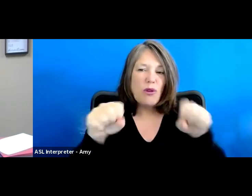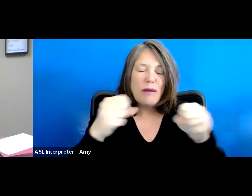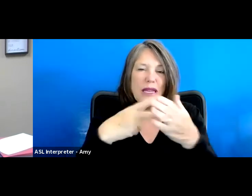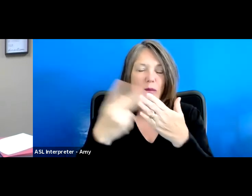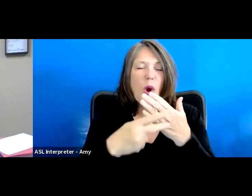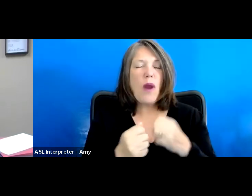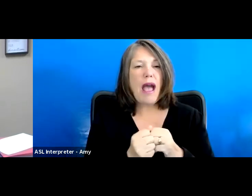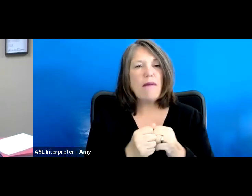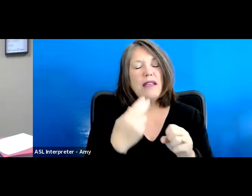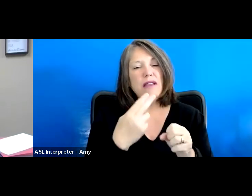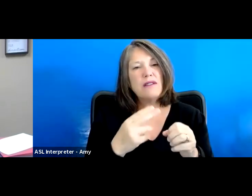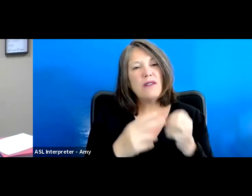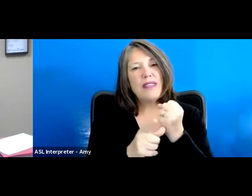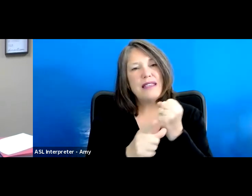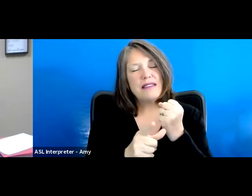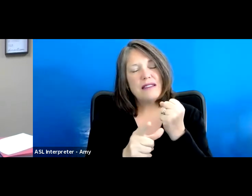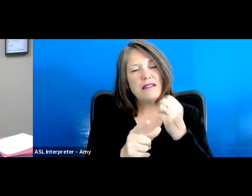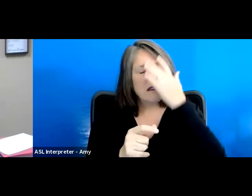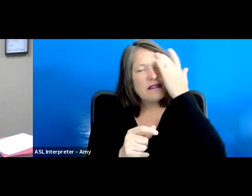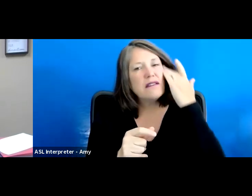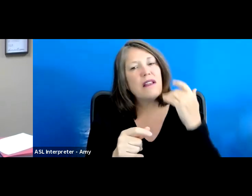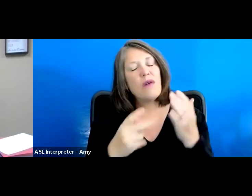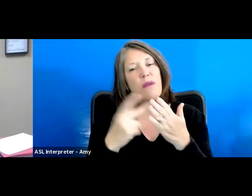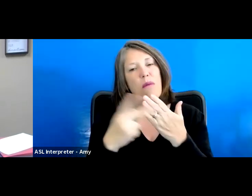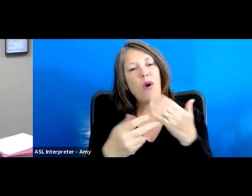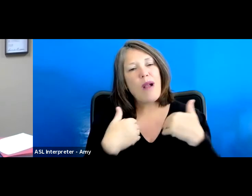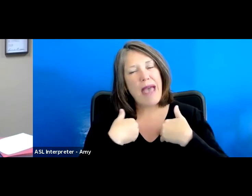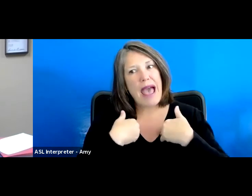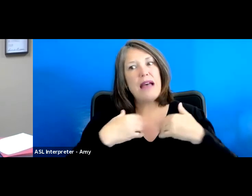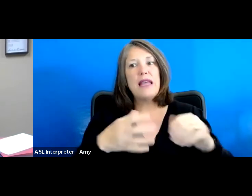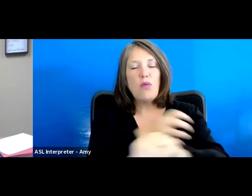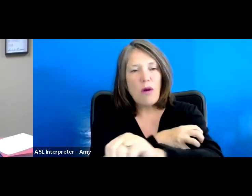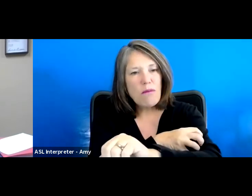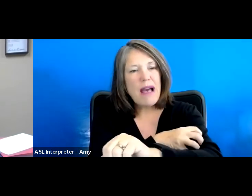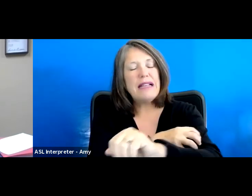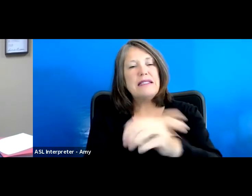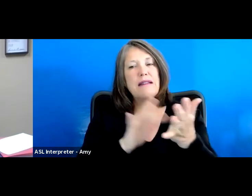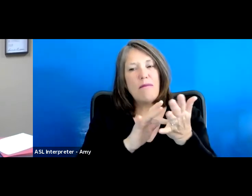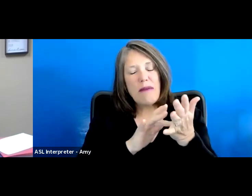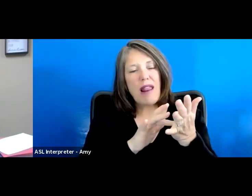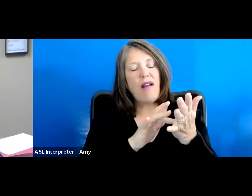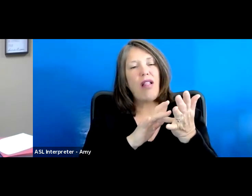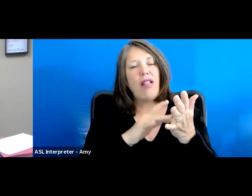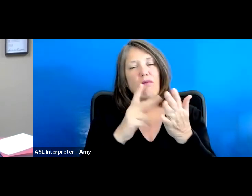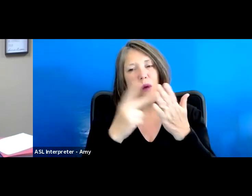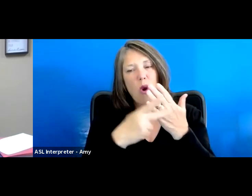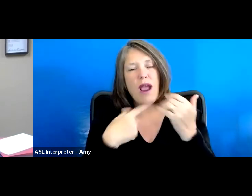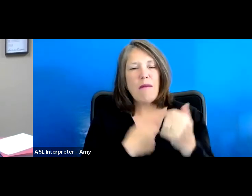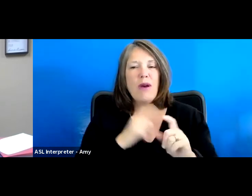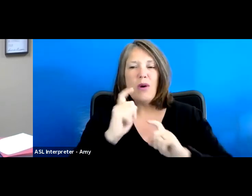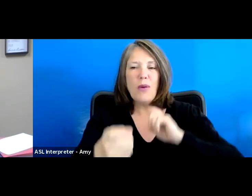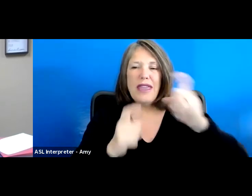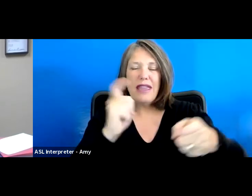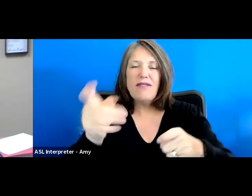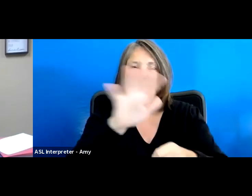the Ability Center does have a robust assistive technology and medical equipment program. We gift out about